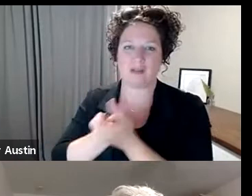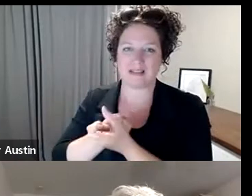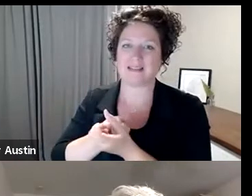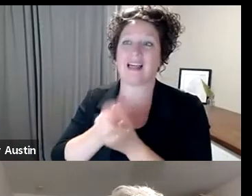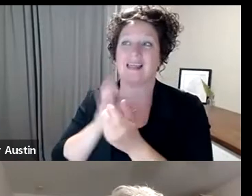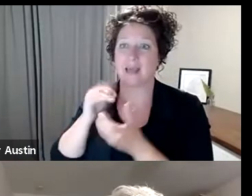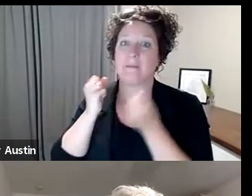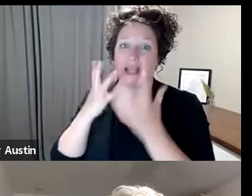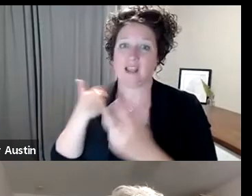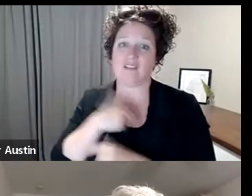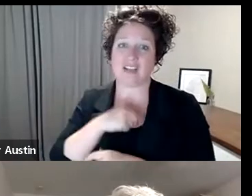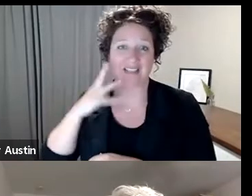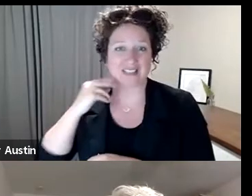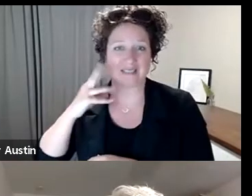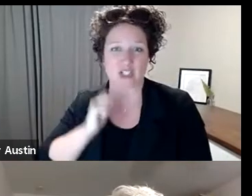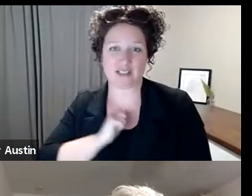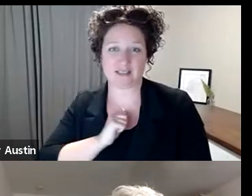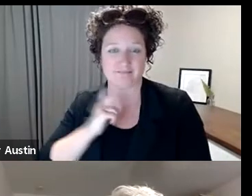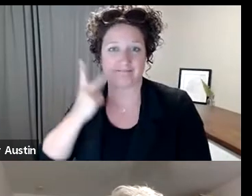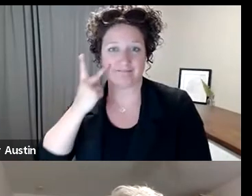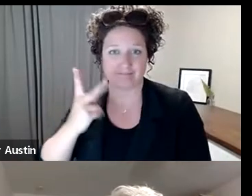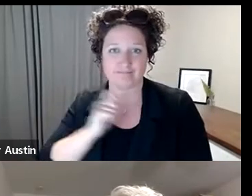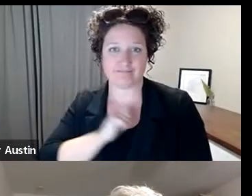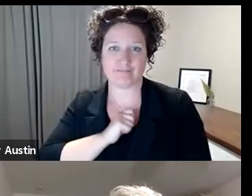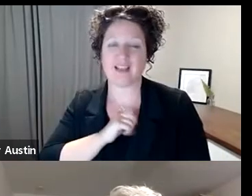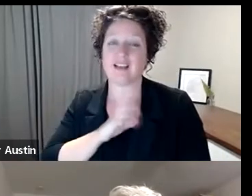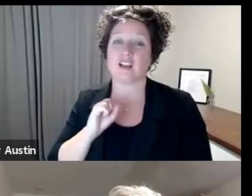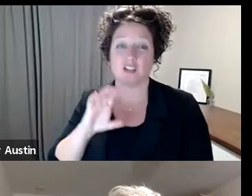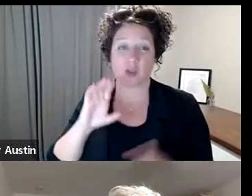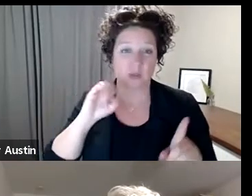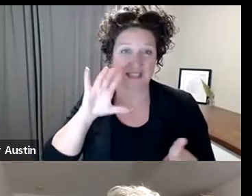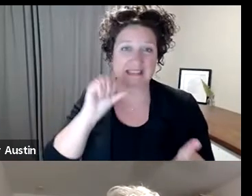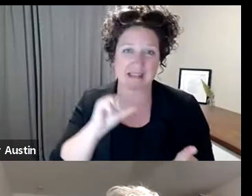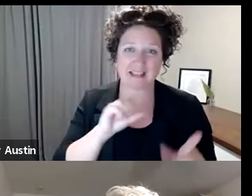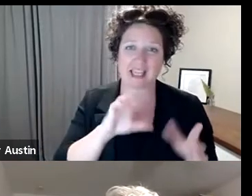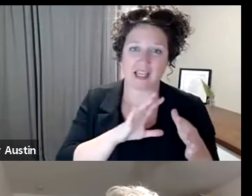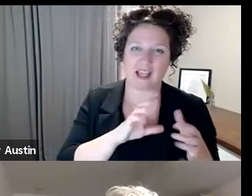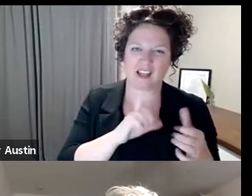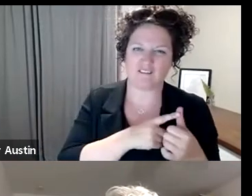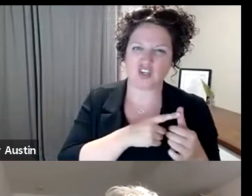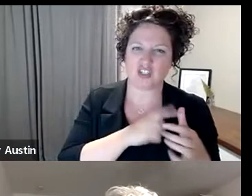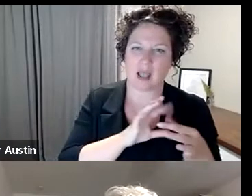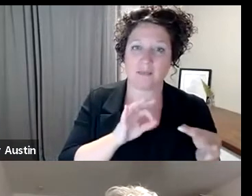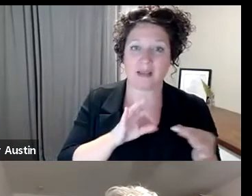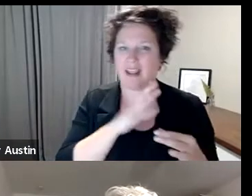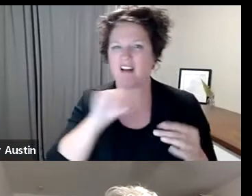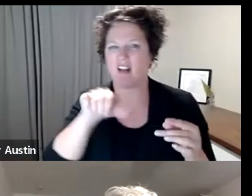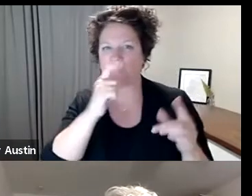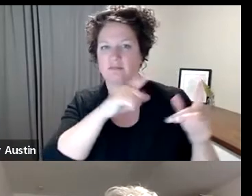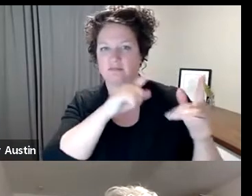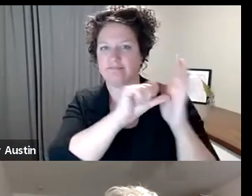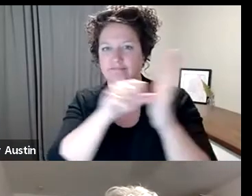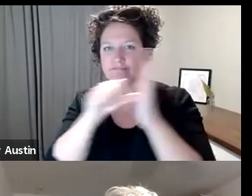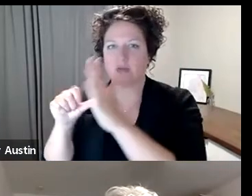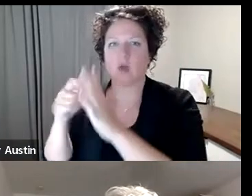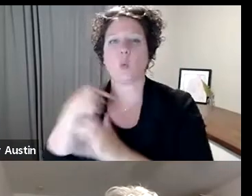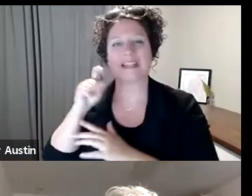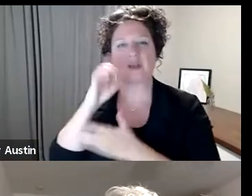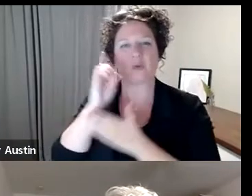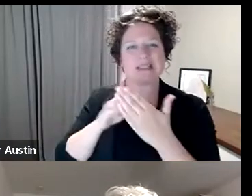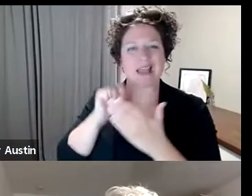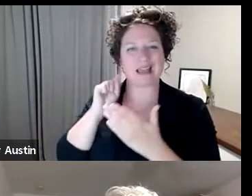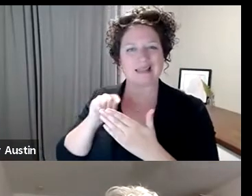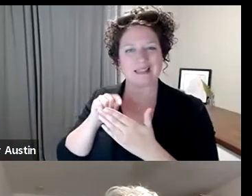experienced. And so, you know, as Cecilia said first, and I think everybody sort of reiterated at one point or another, we need to be designing this